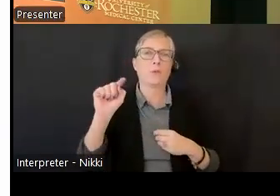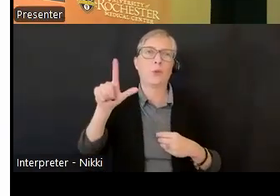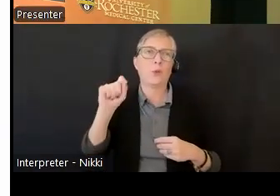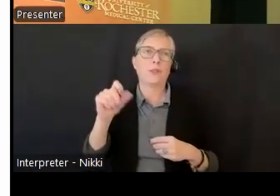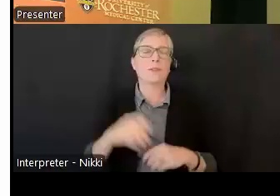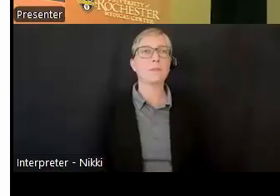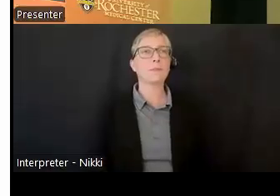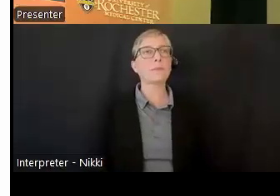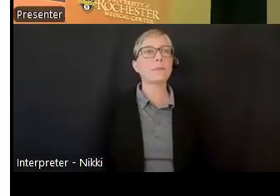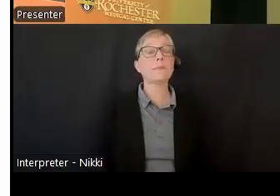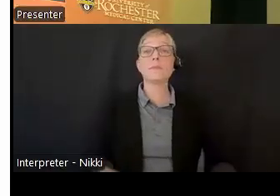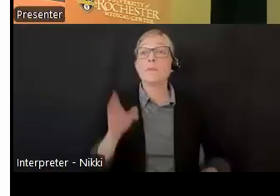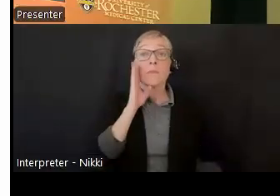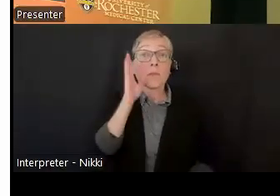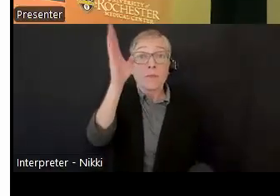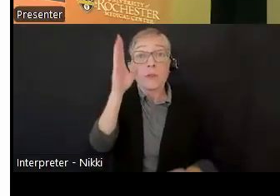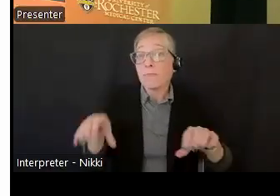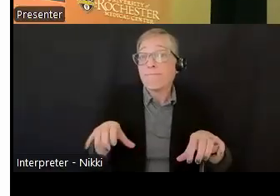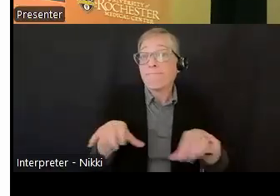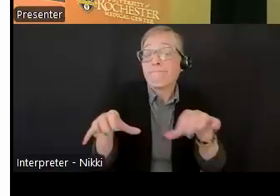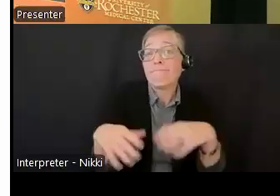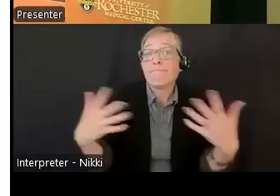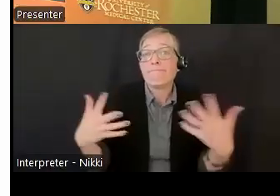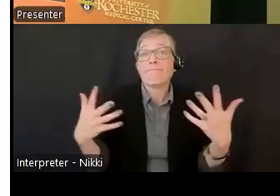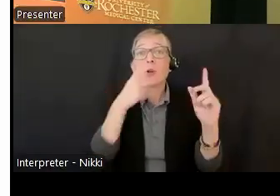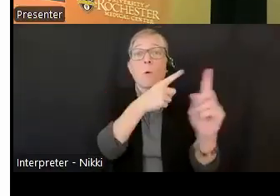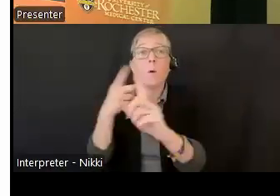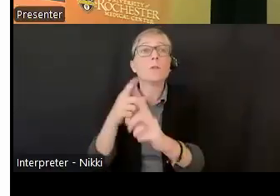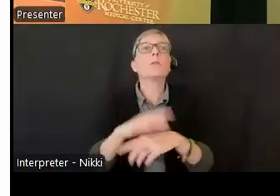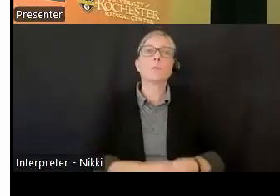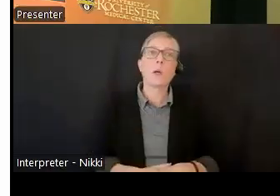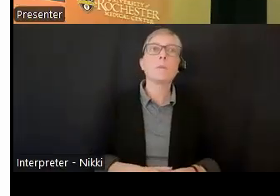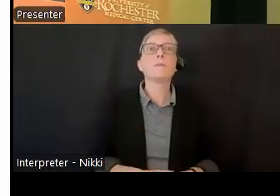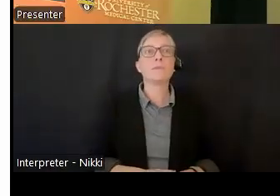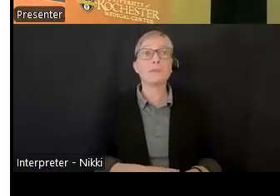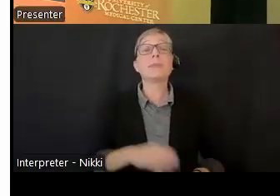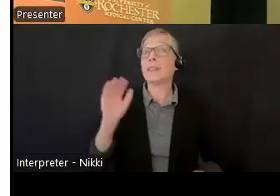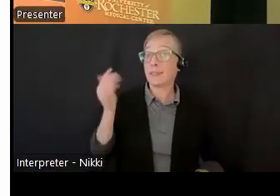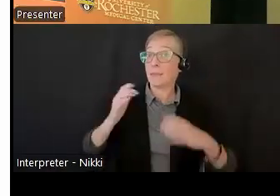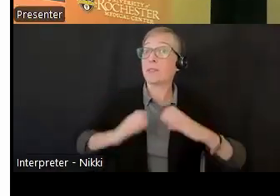So for future directions, thus far, findings suggest that clients are finding